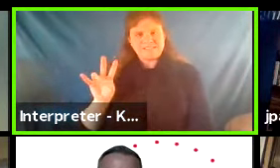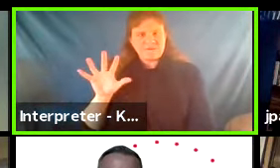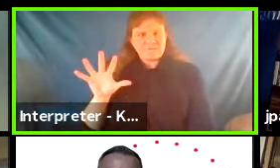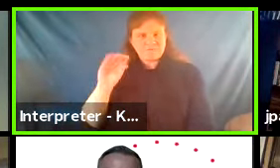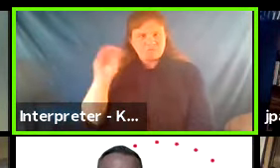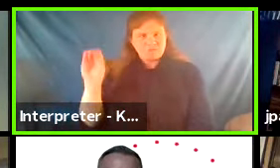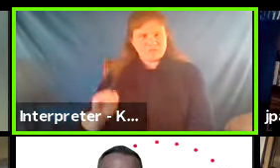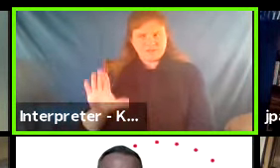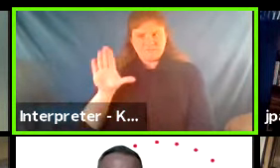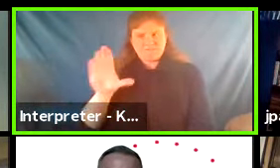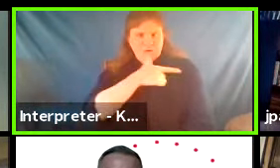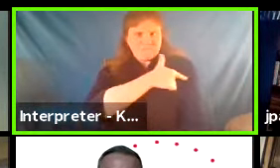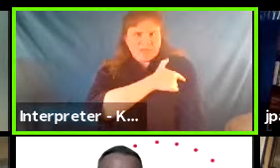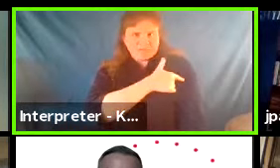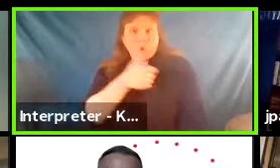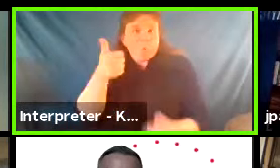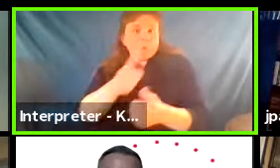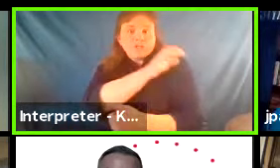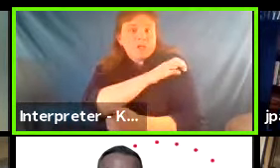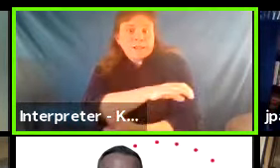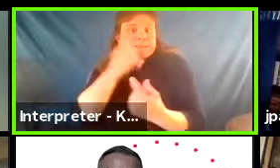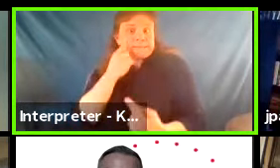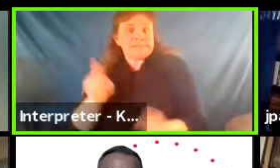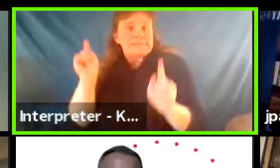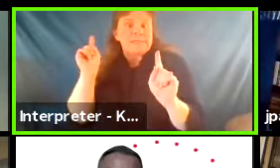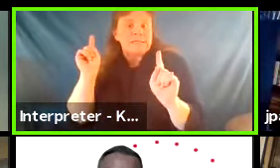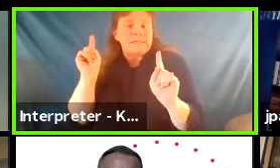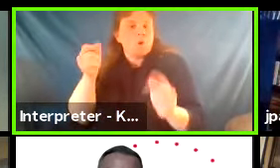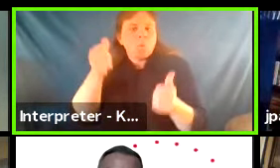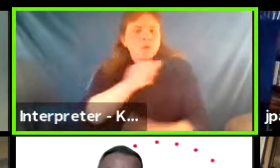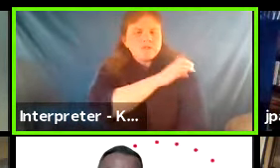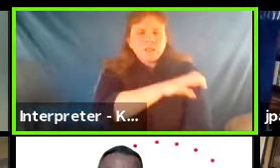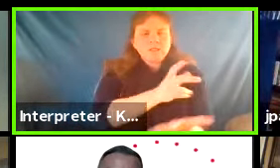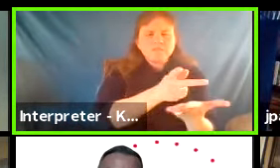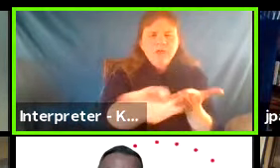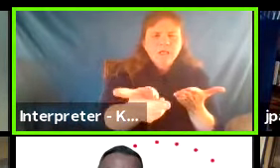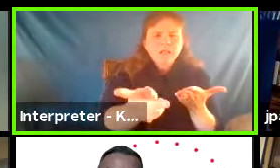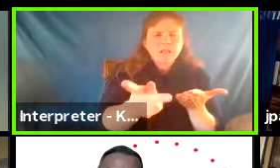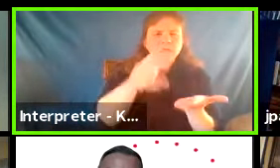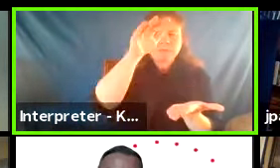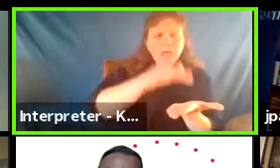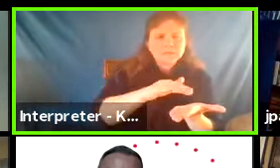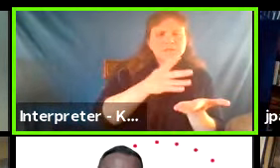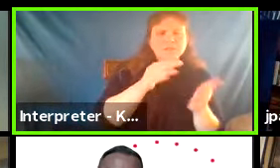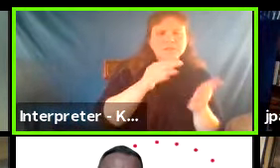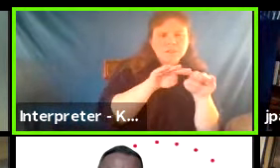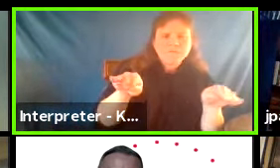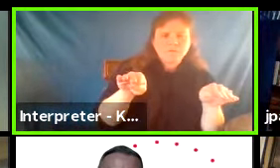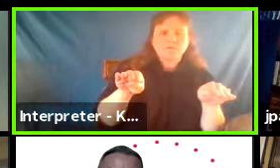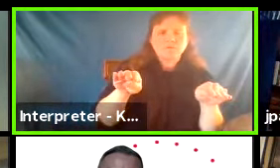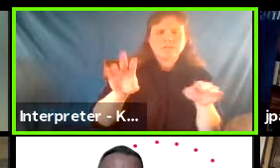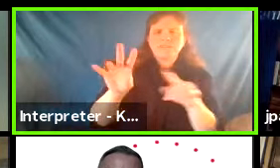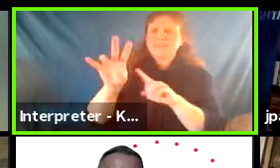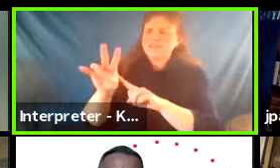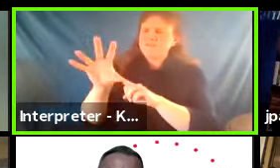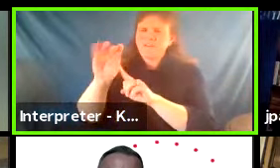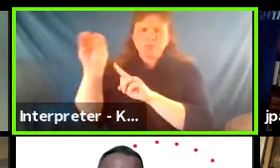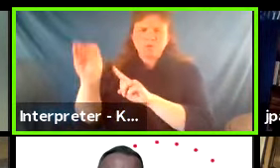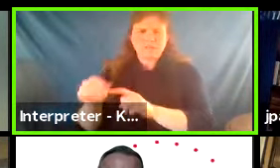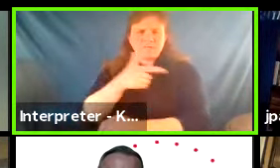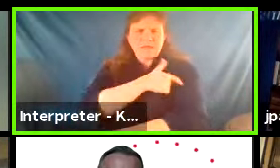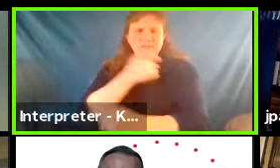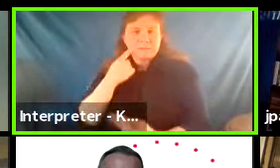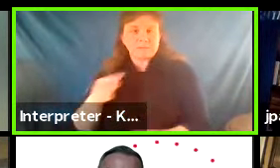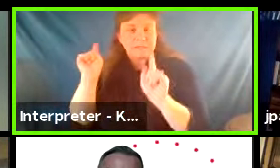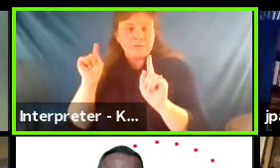who's at lower levels? Because I think that this is a really, like, I don't think I think a 45%